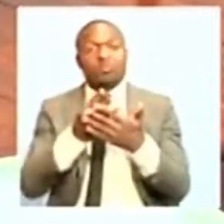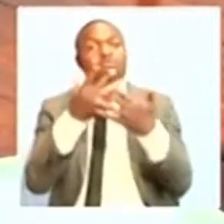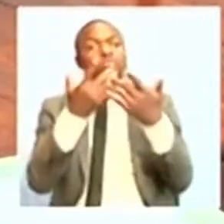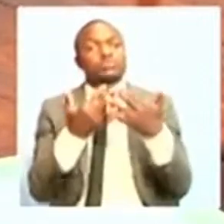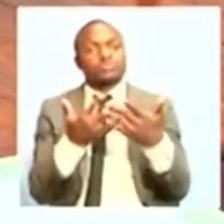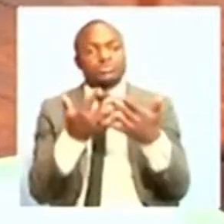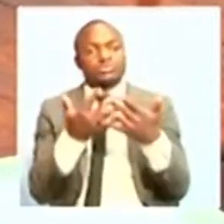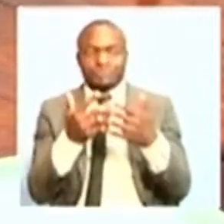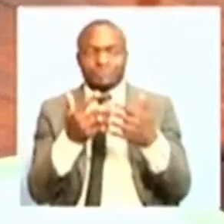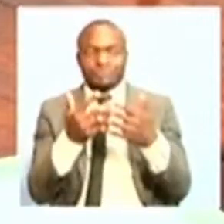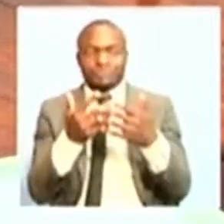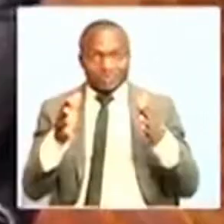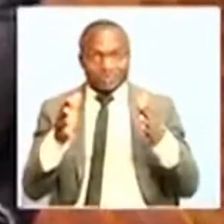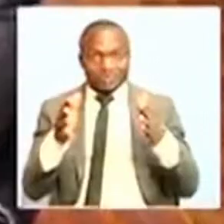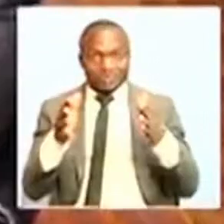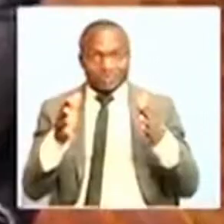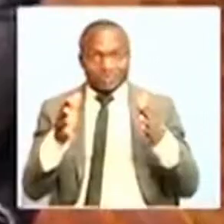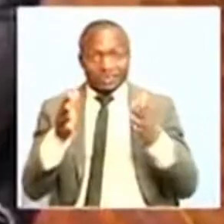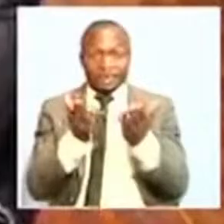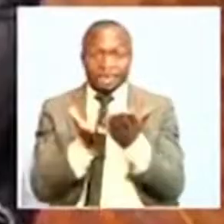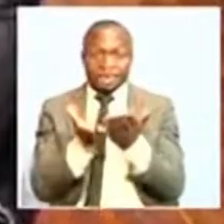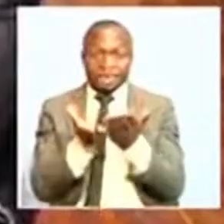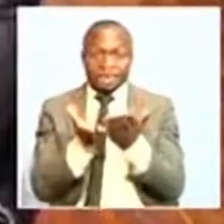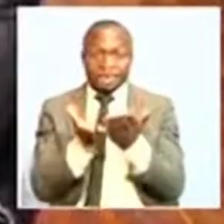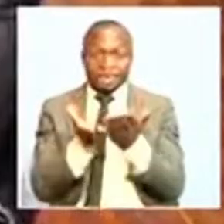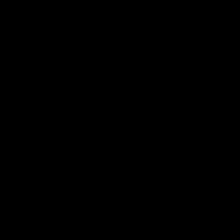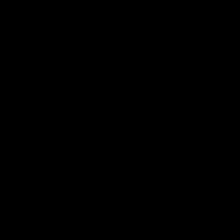Honorable Nyirenda. Thank you so much, Chair. Page 9.